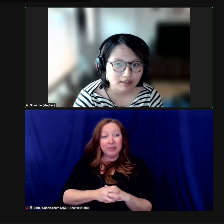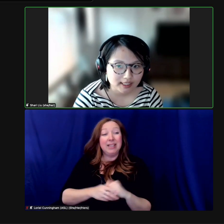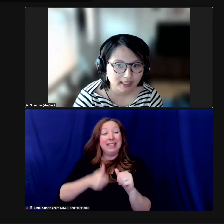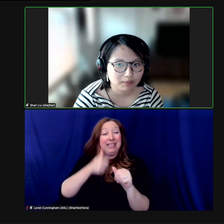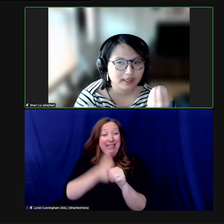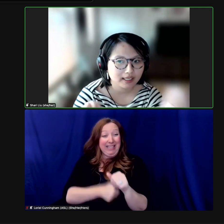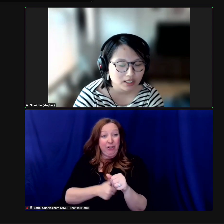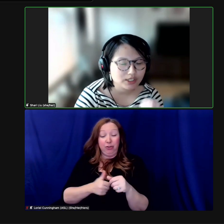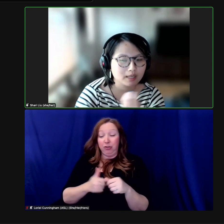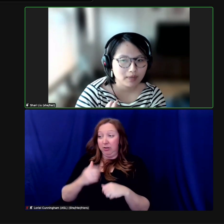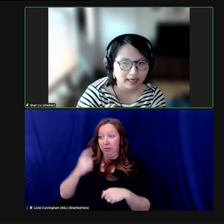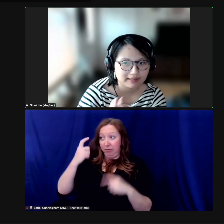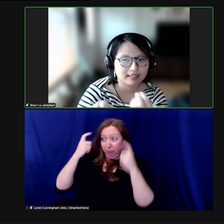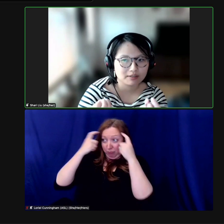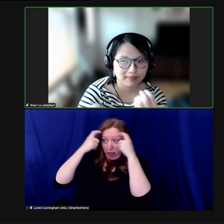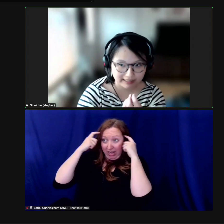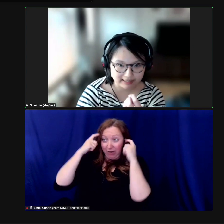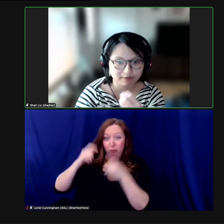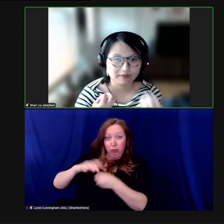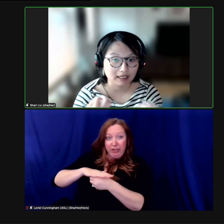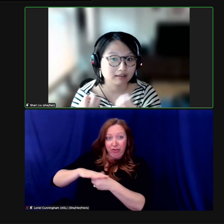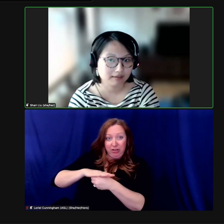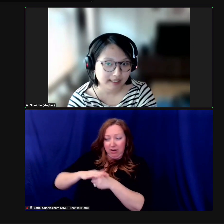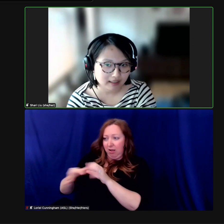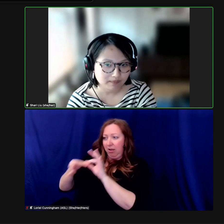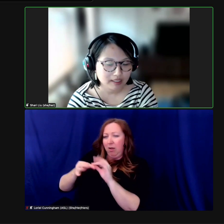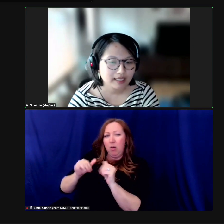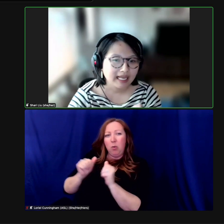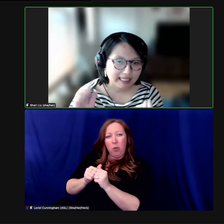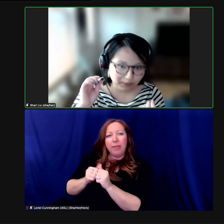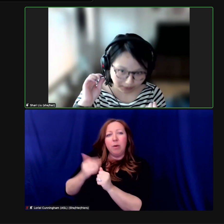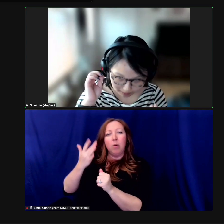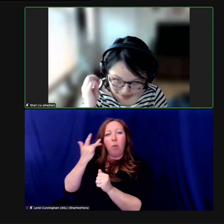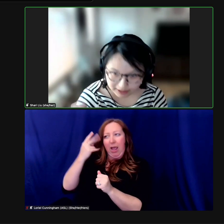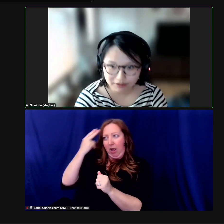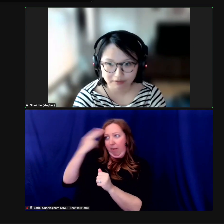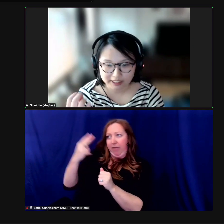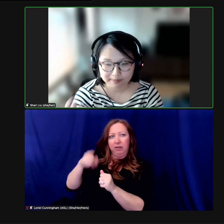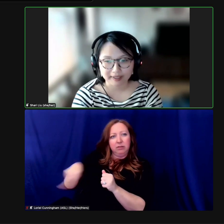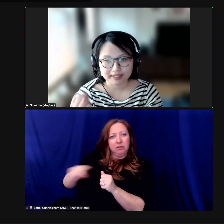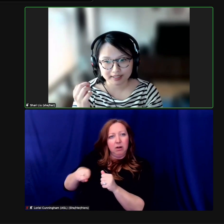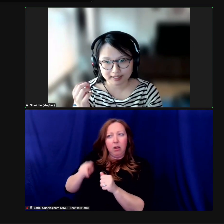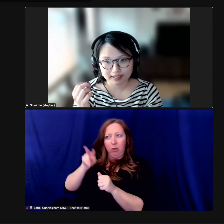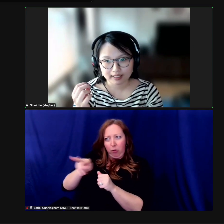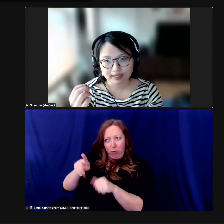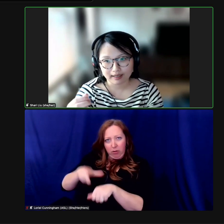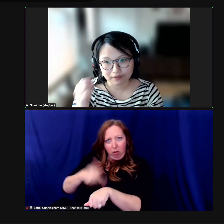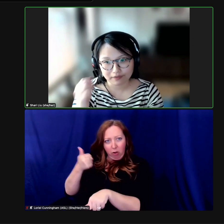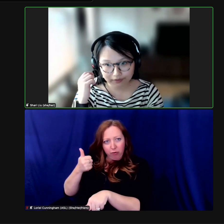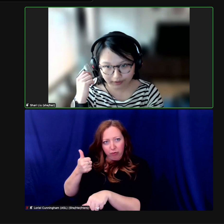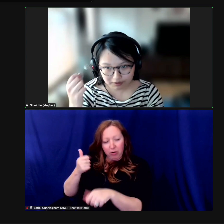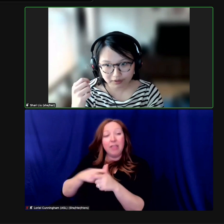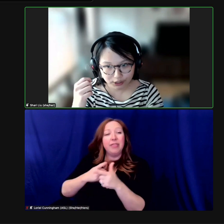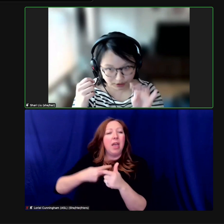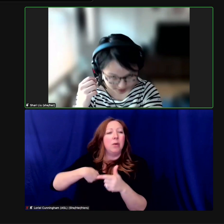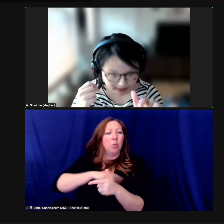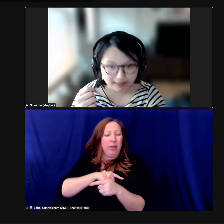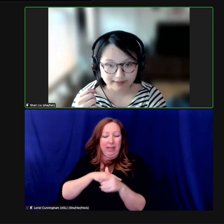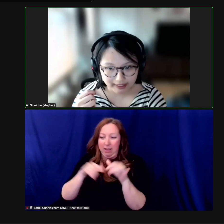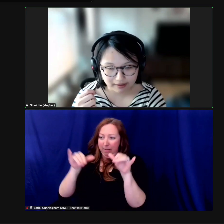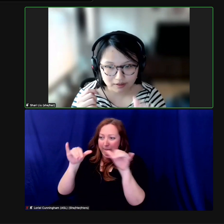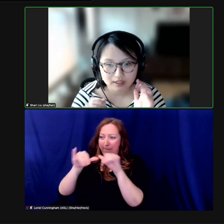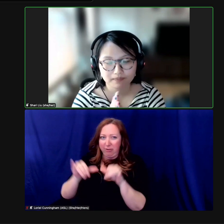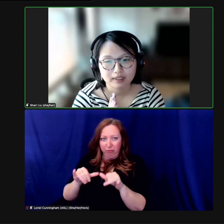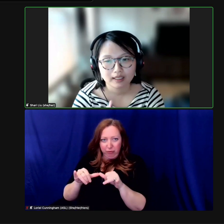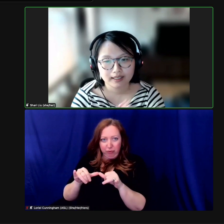that's associated with each hypothesized mechanism of longer looking, and then we're gonna measure the responses of those regions to